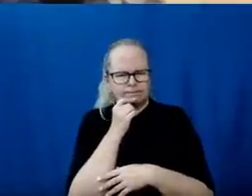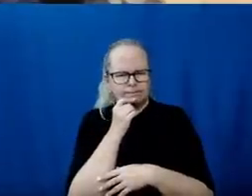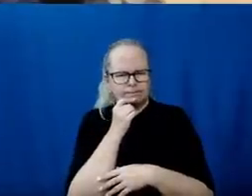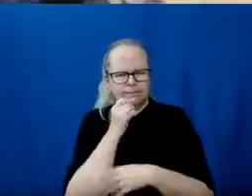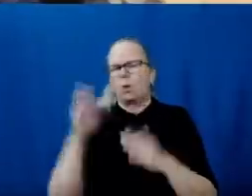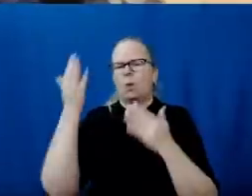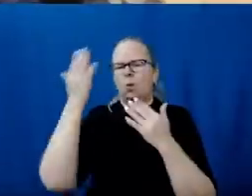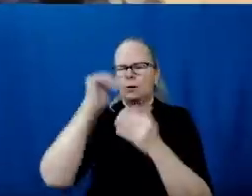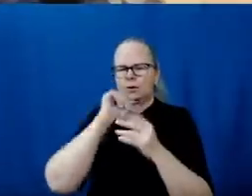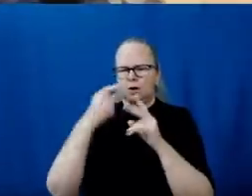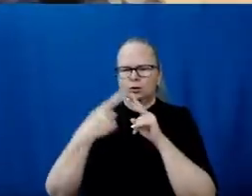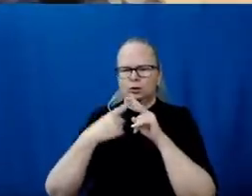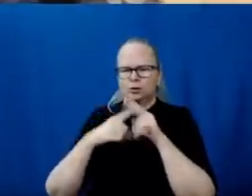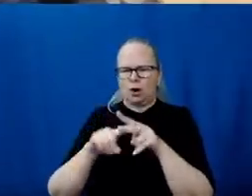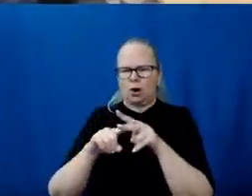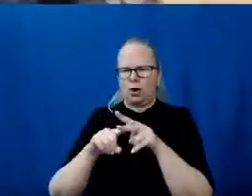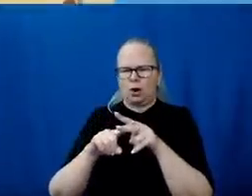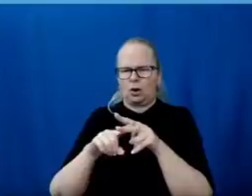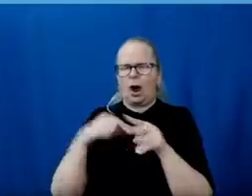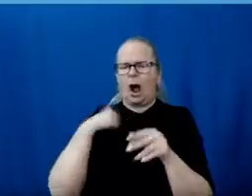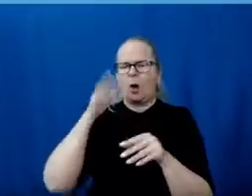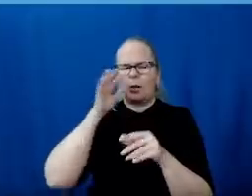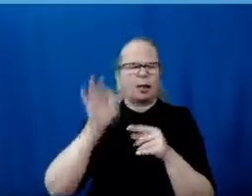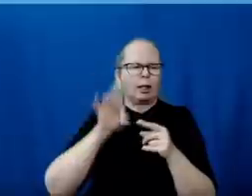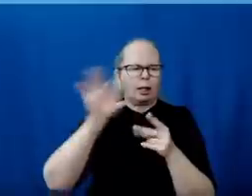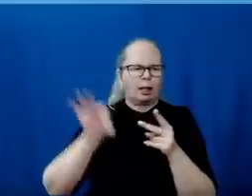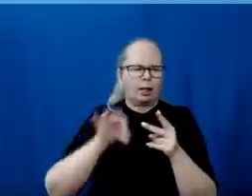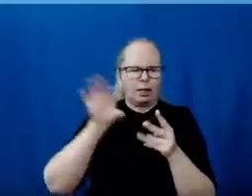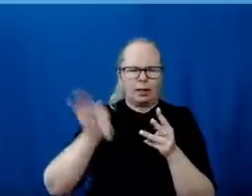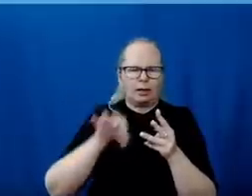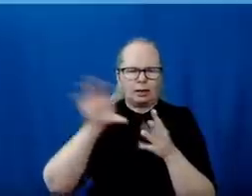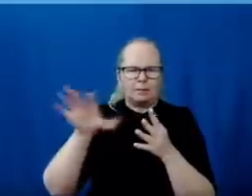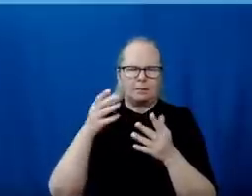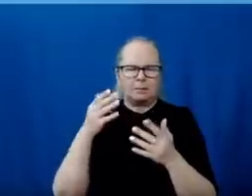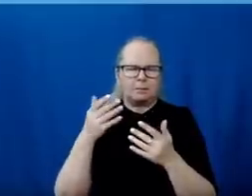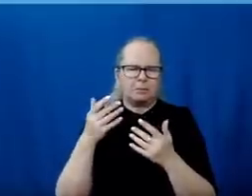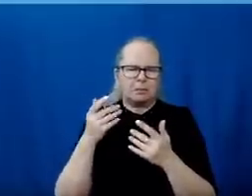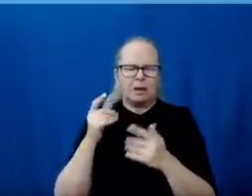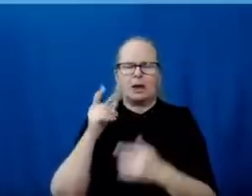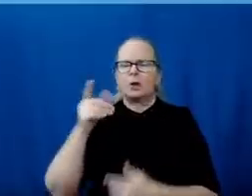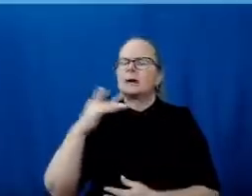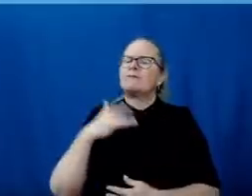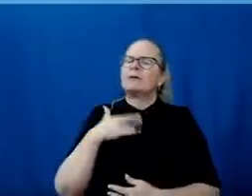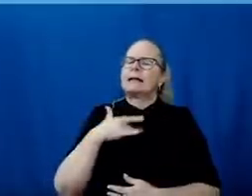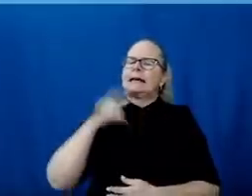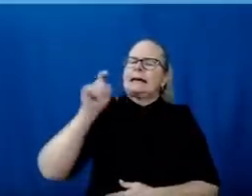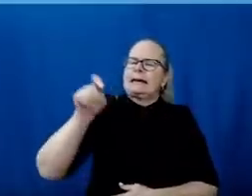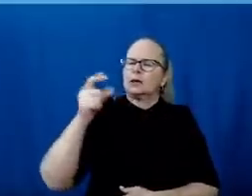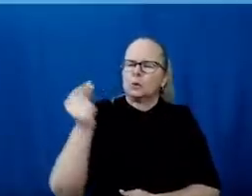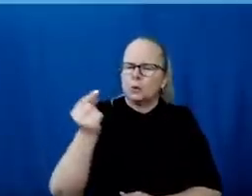Maybe I'll why don't we start, and then I'll chime in